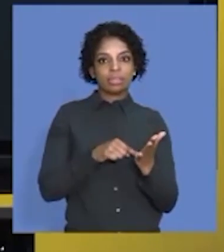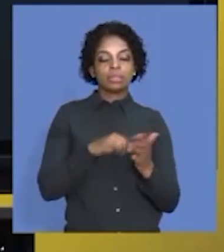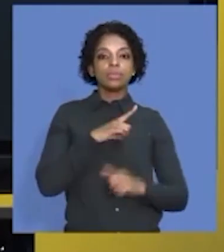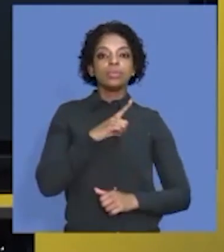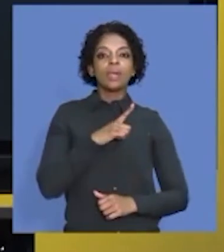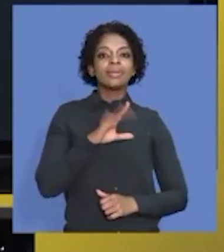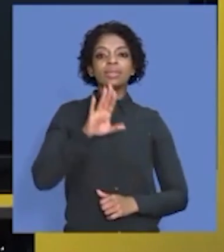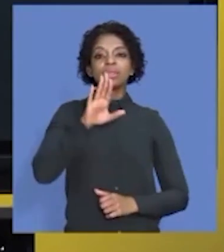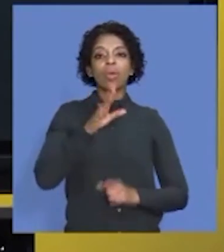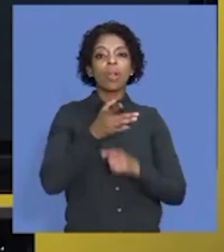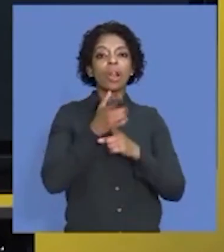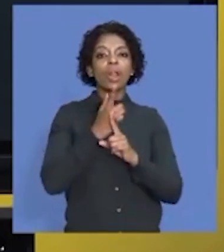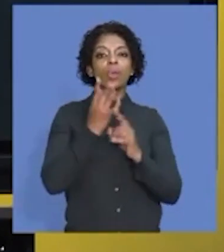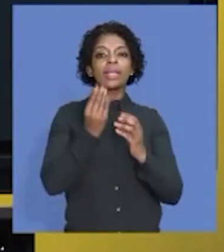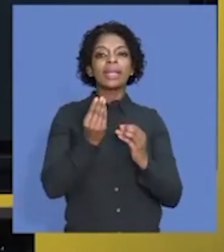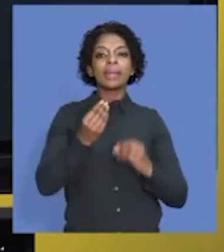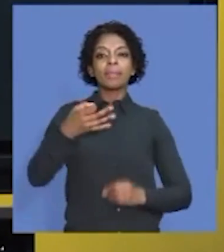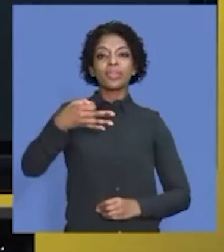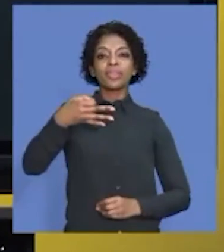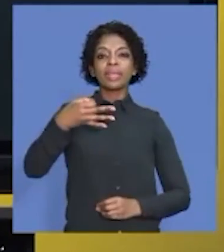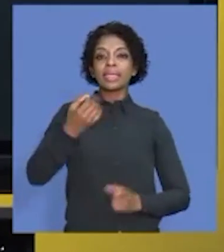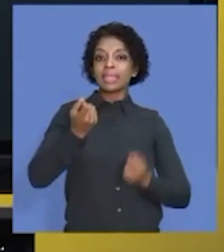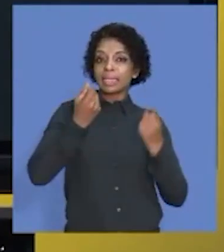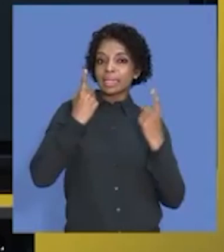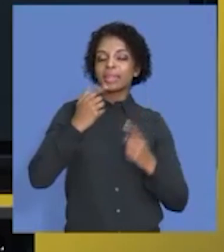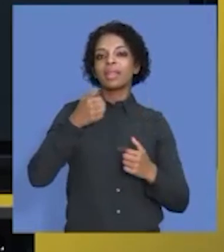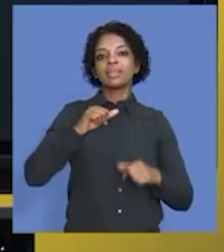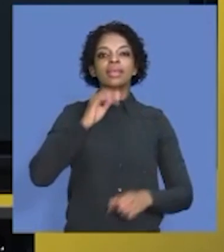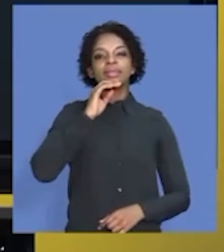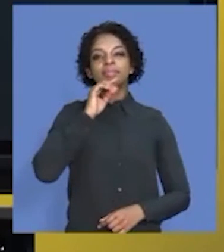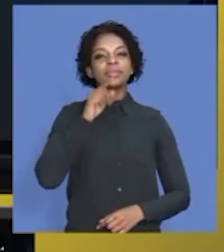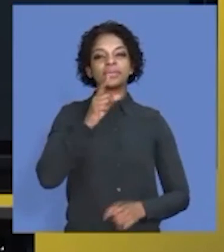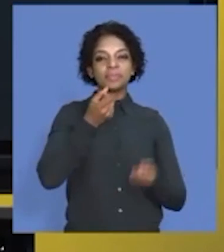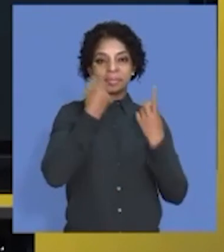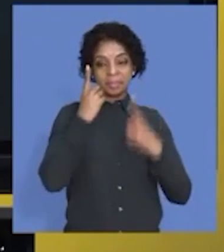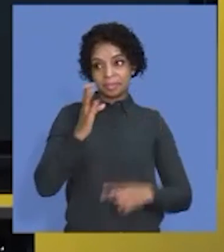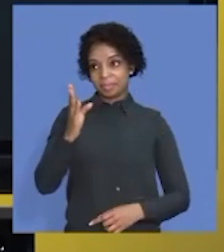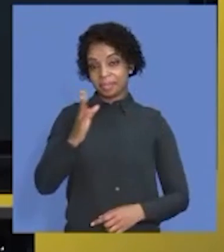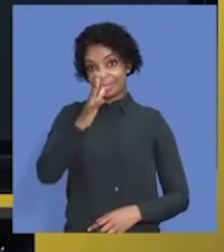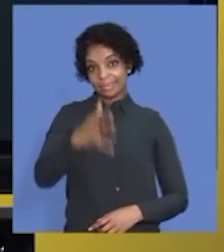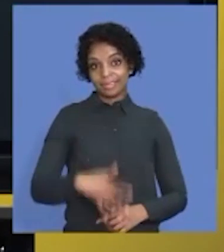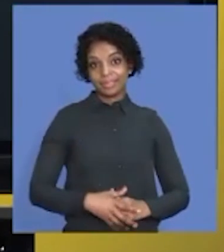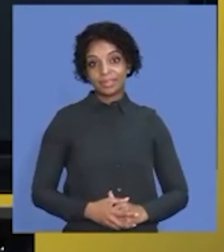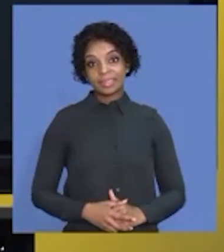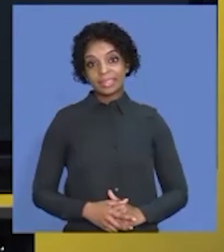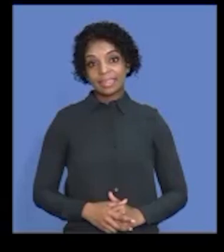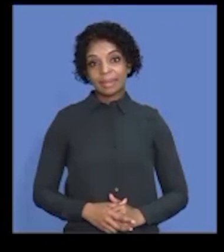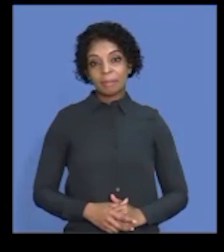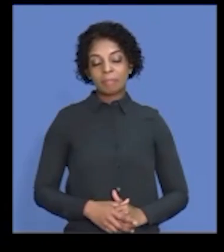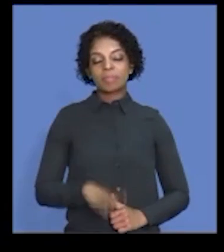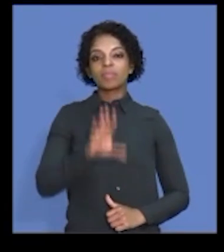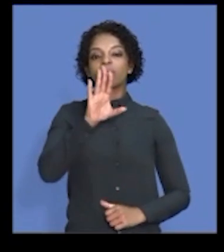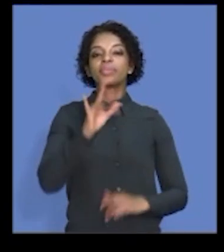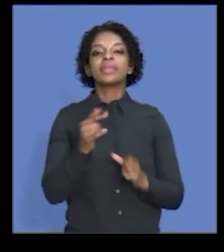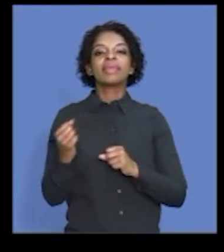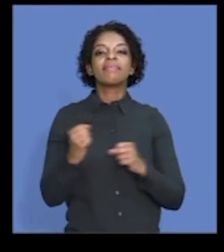note number 3, then obviously you're going to understand what I'm doing here right now. Here goes. Your fixed